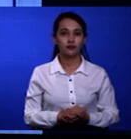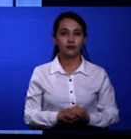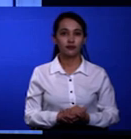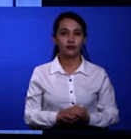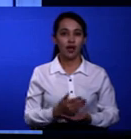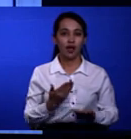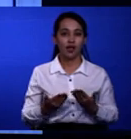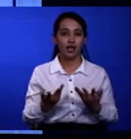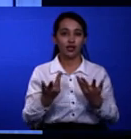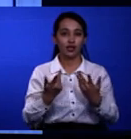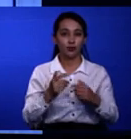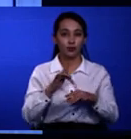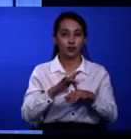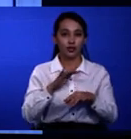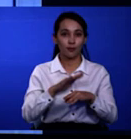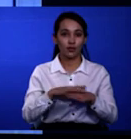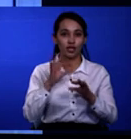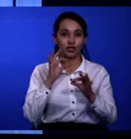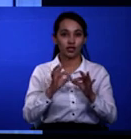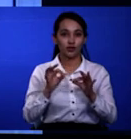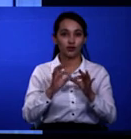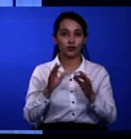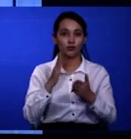Yechgan bo'lsangiz, tekshirib olamiz.